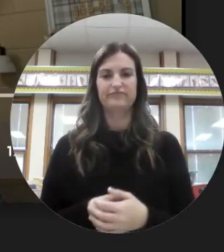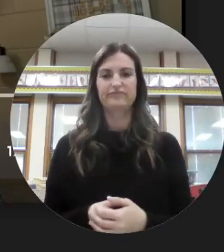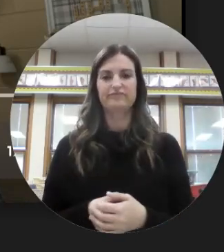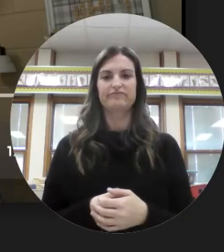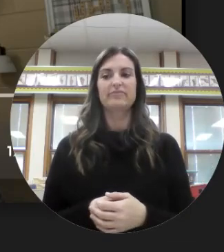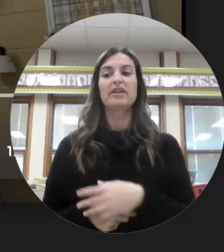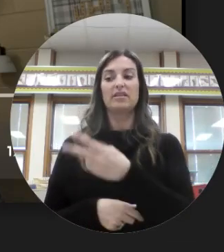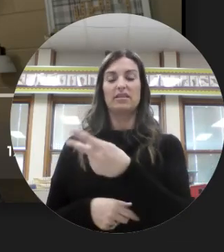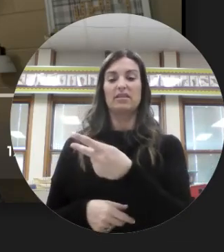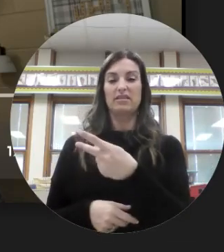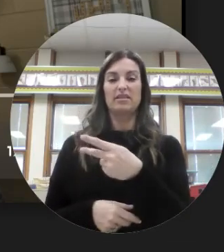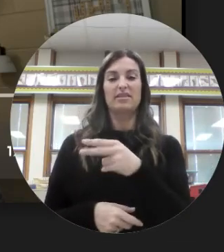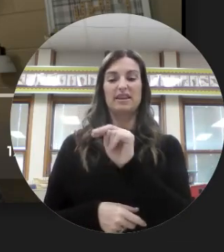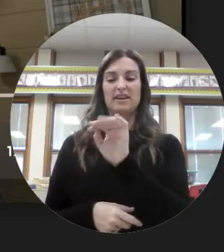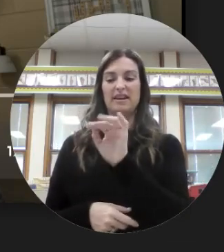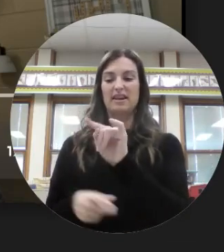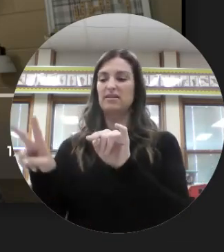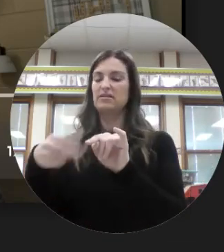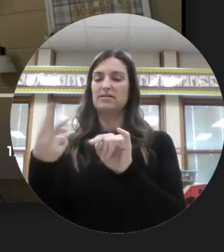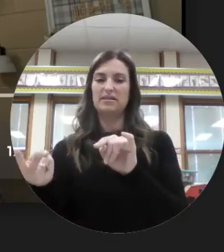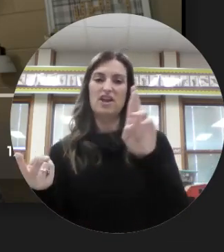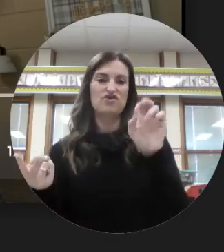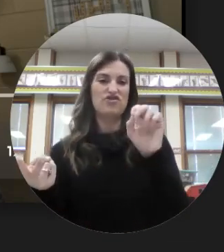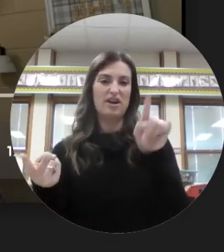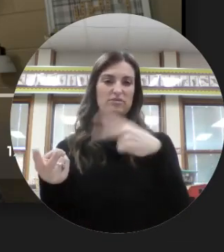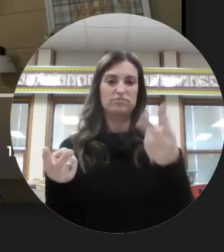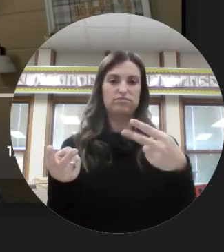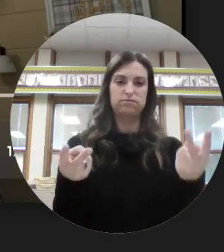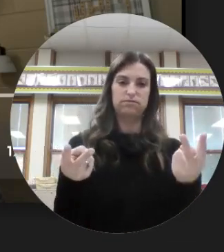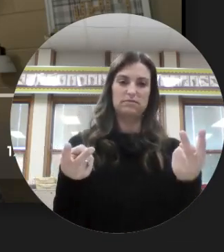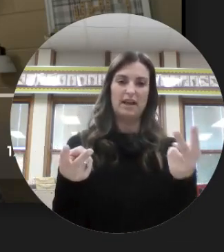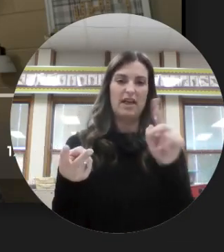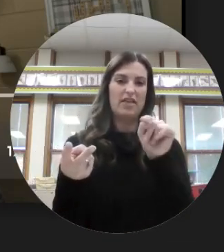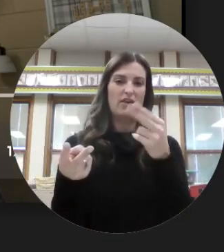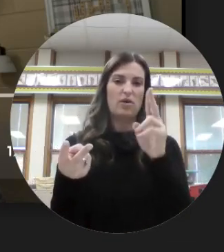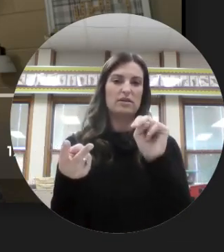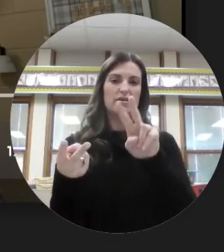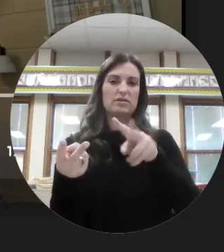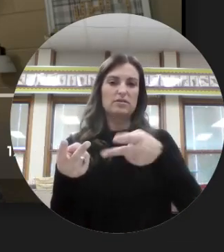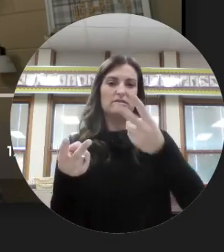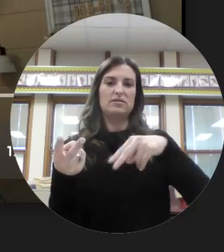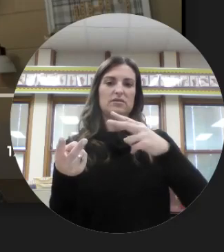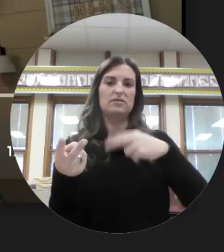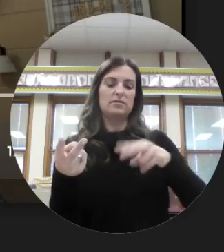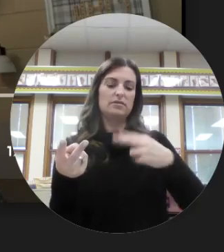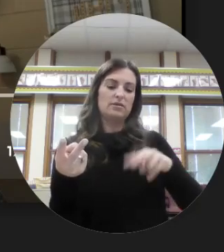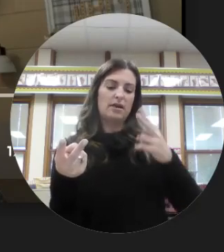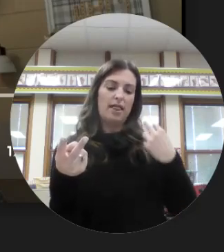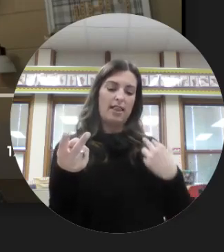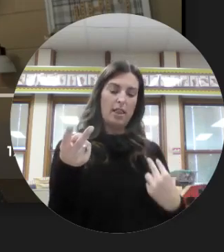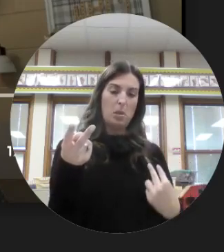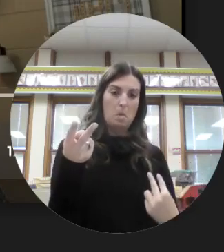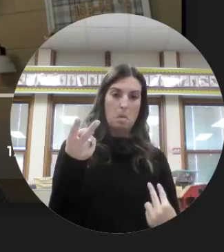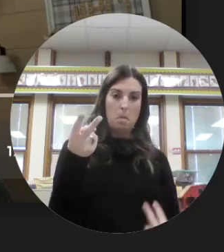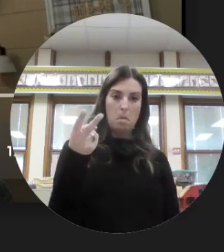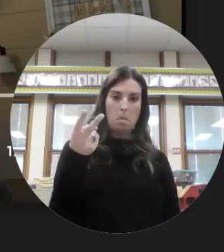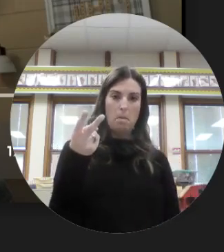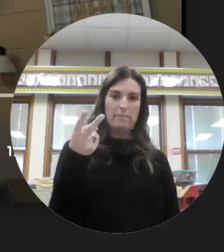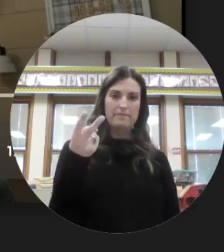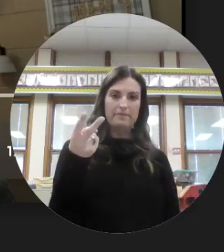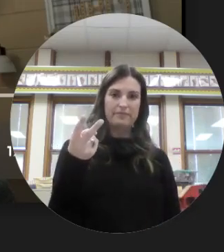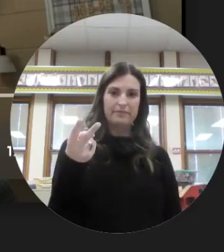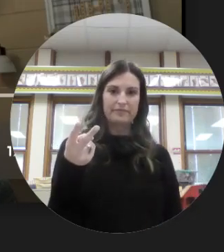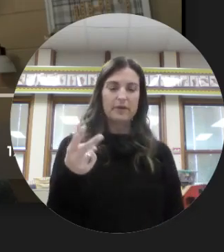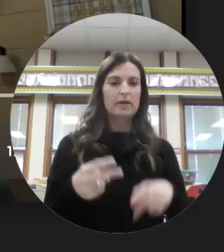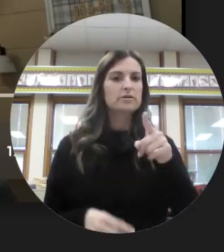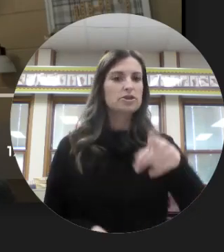and Roz fell sideways along the edge, but Thorn fell backward and tumbled right off the cliff. Do you know what the